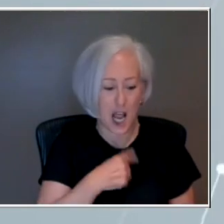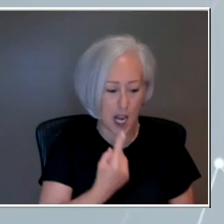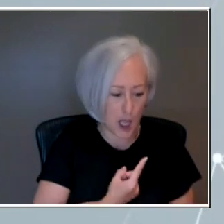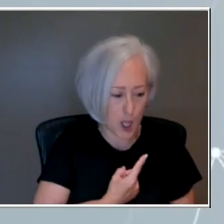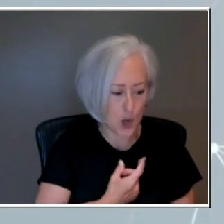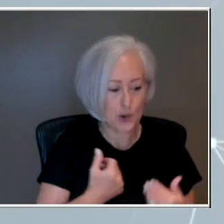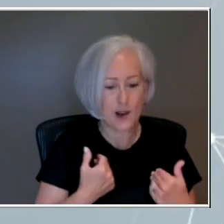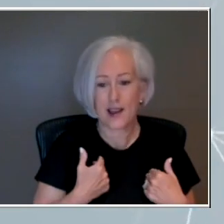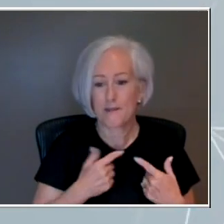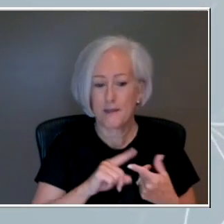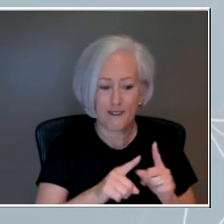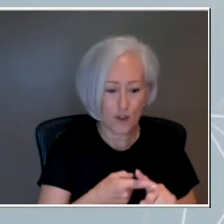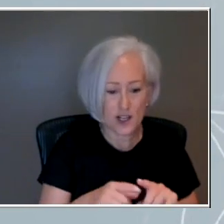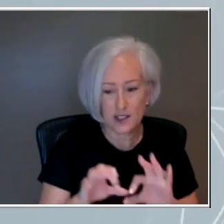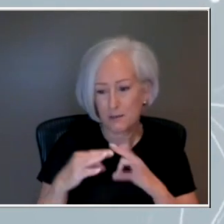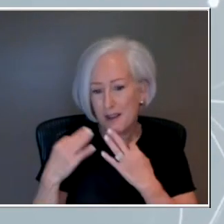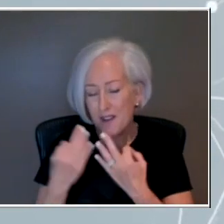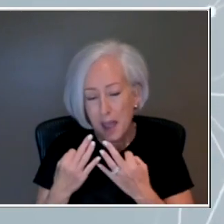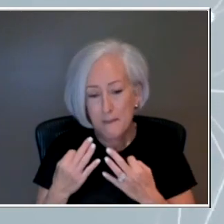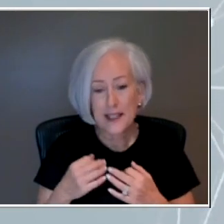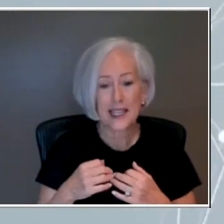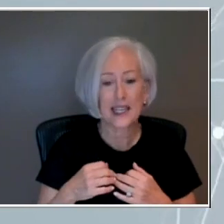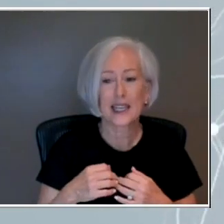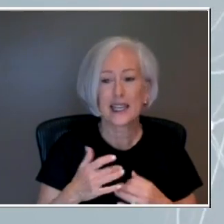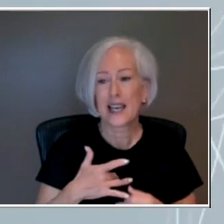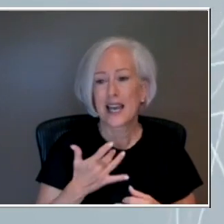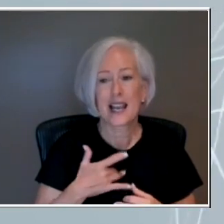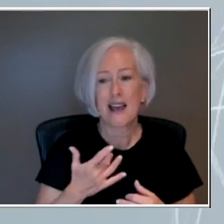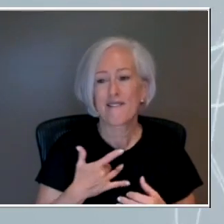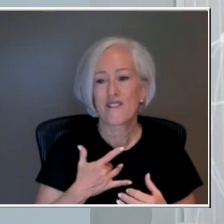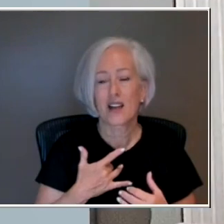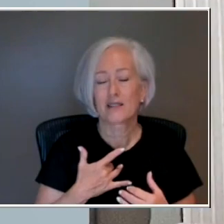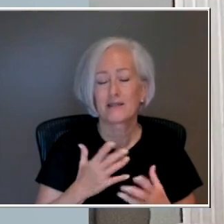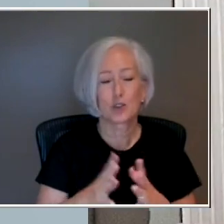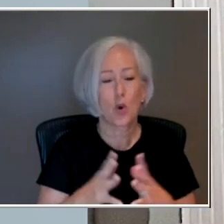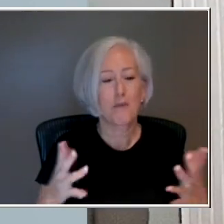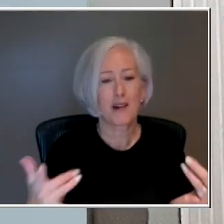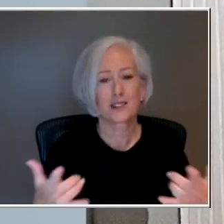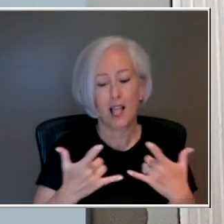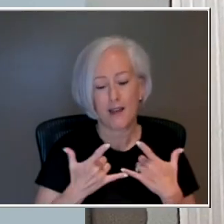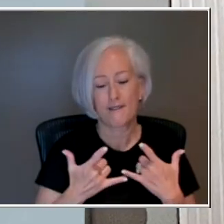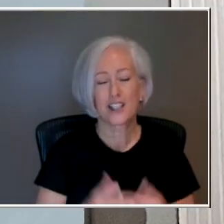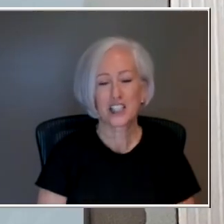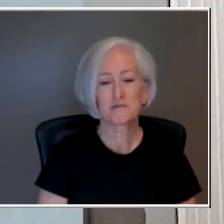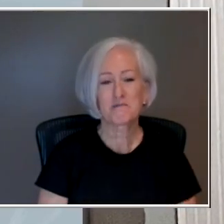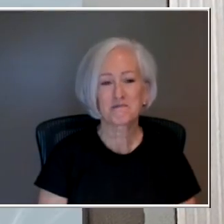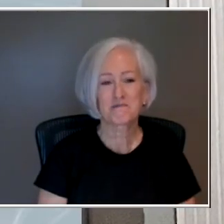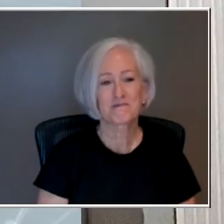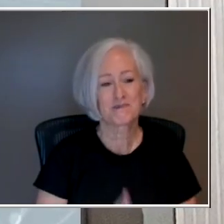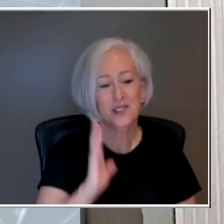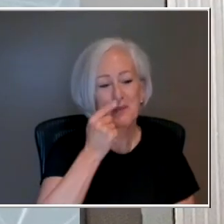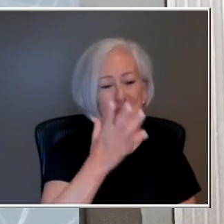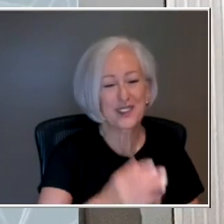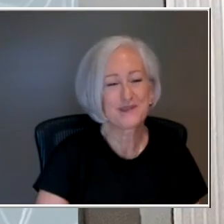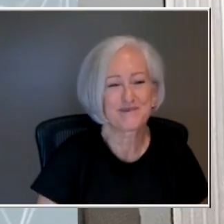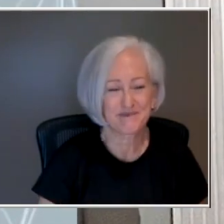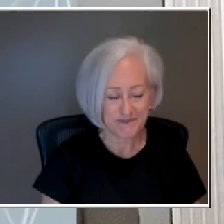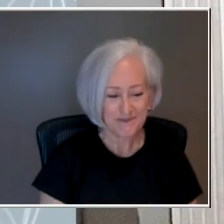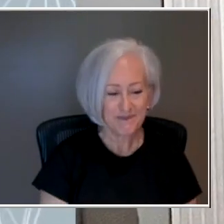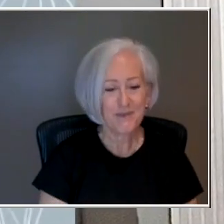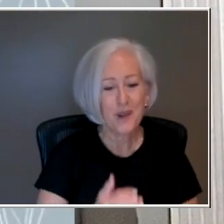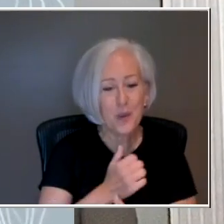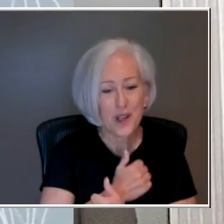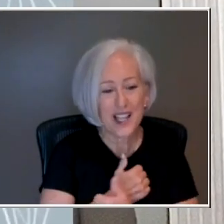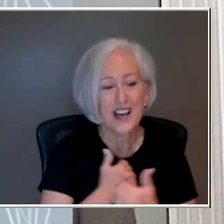my friends and family, and I just felt so loved with it. They're really beautiful. We love getting our